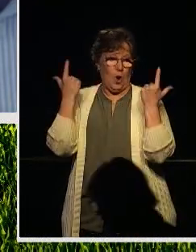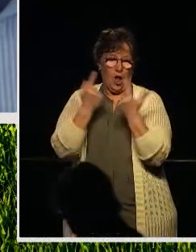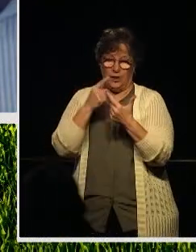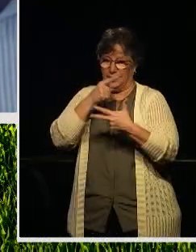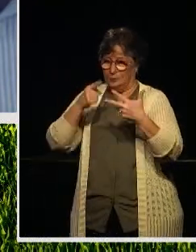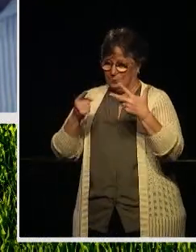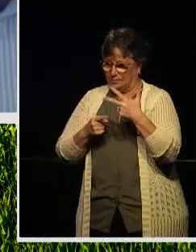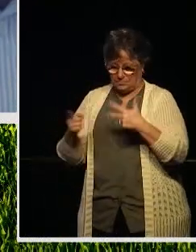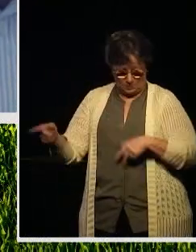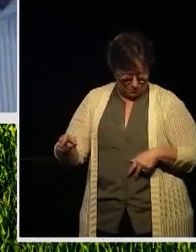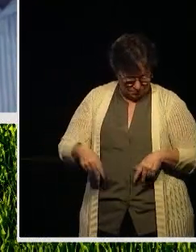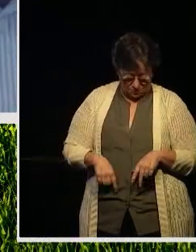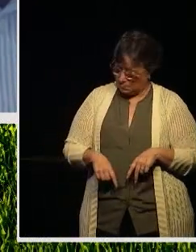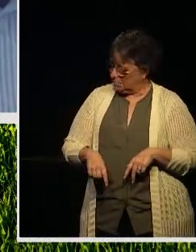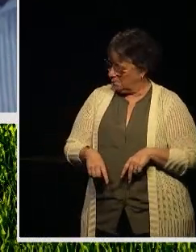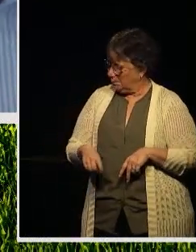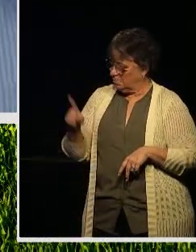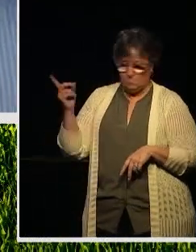Thanks, everyone.